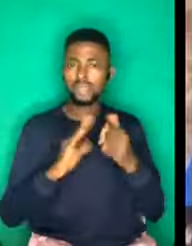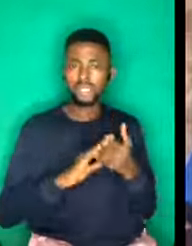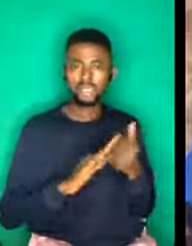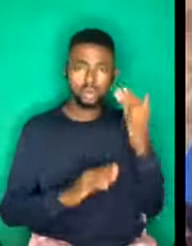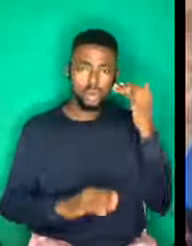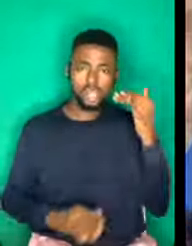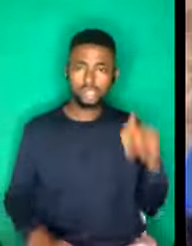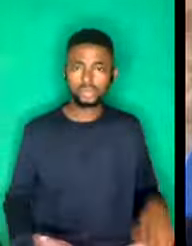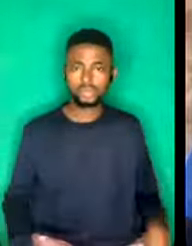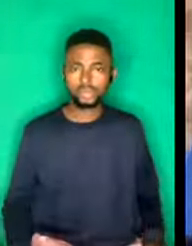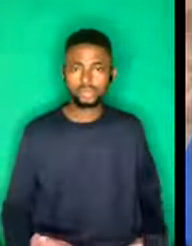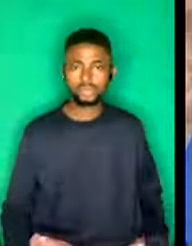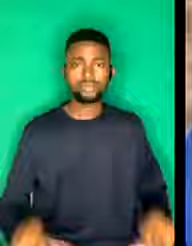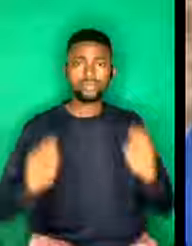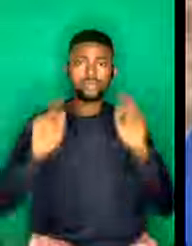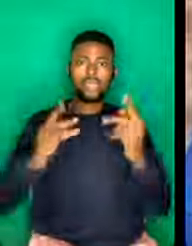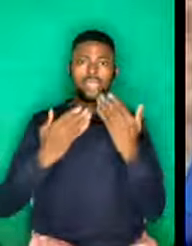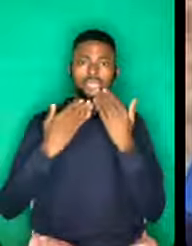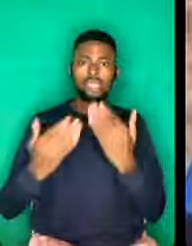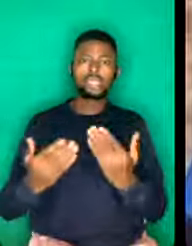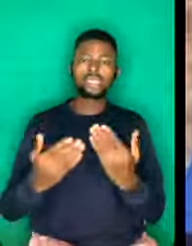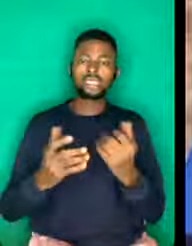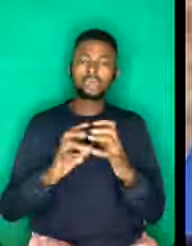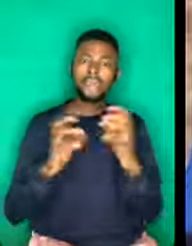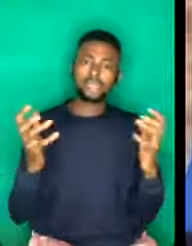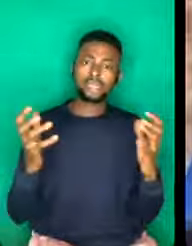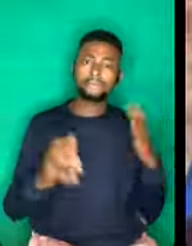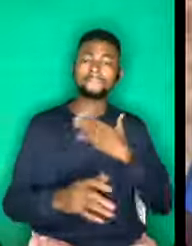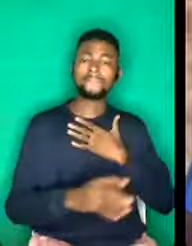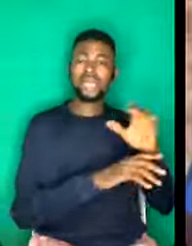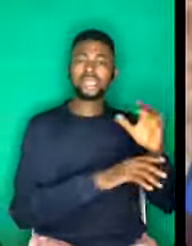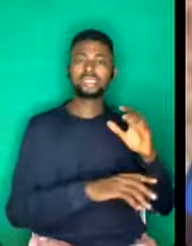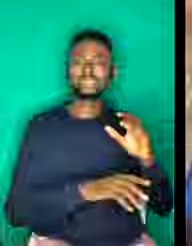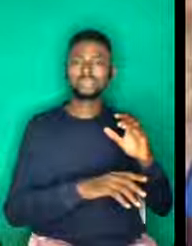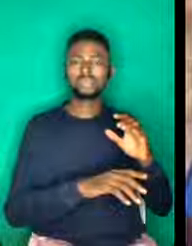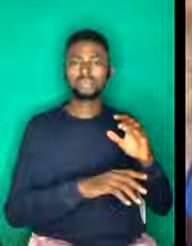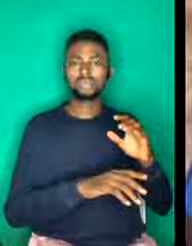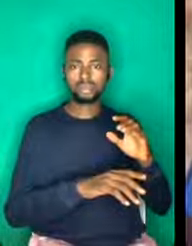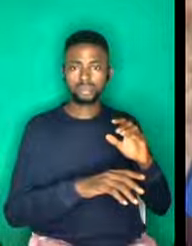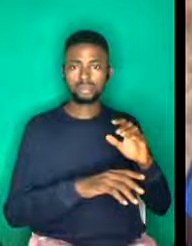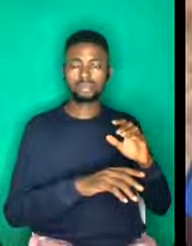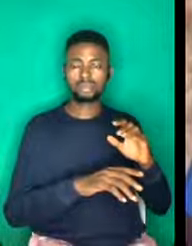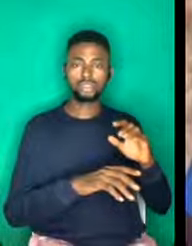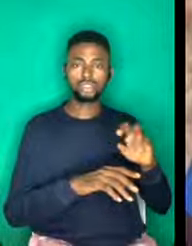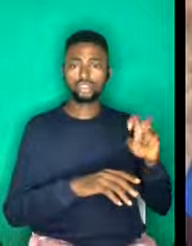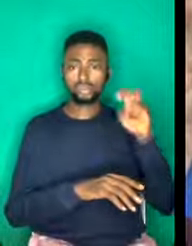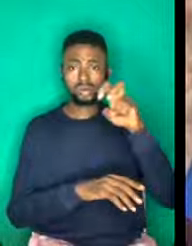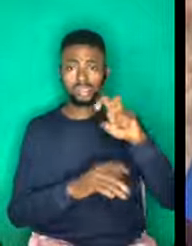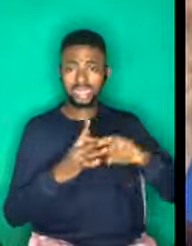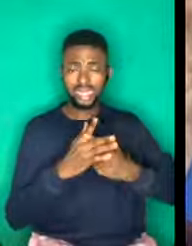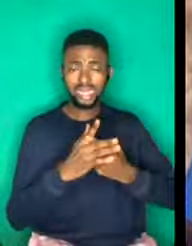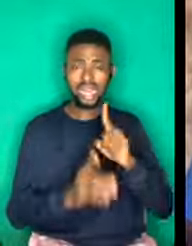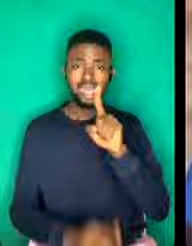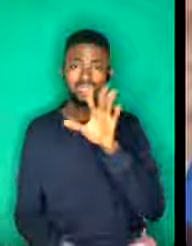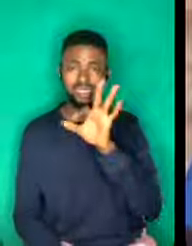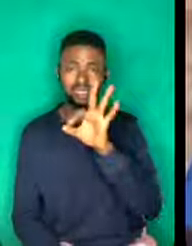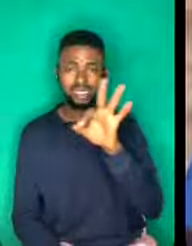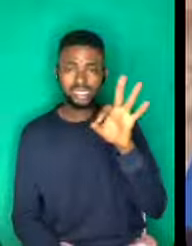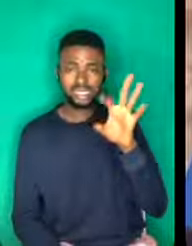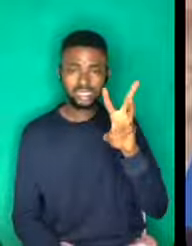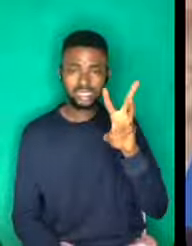All right, thank you very much. My journey started something 1996. Though before